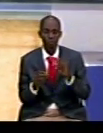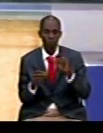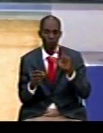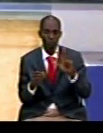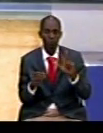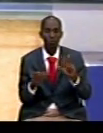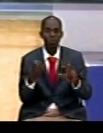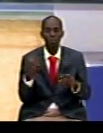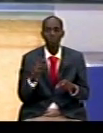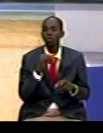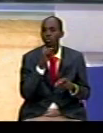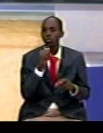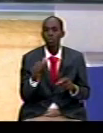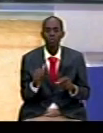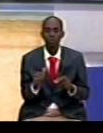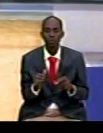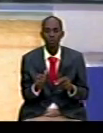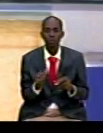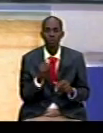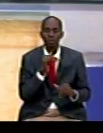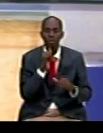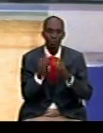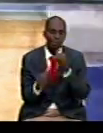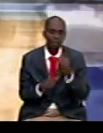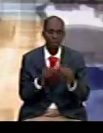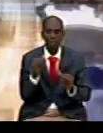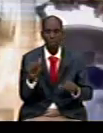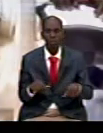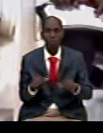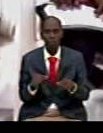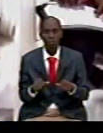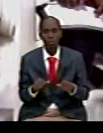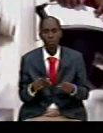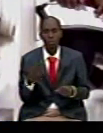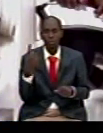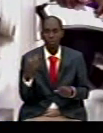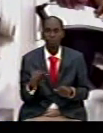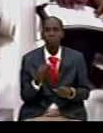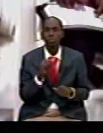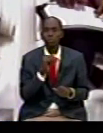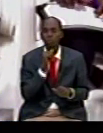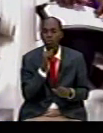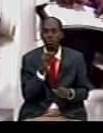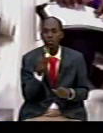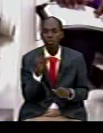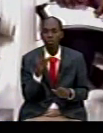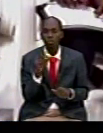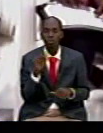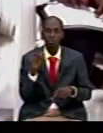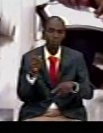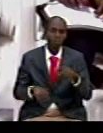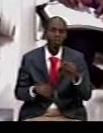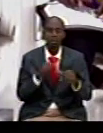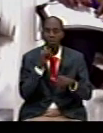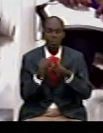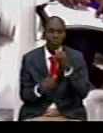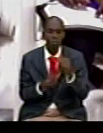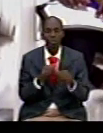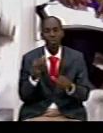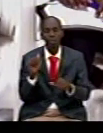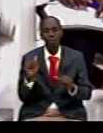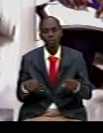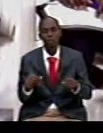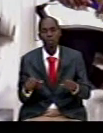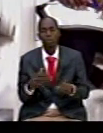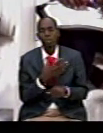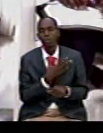and irrefutable wonder. The undeniable and irrefutable